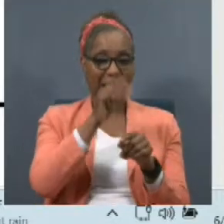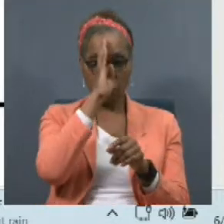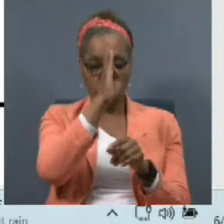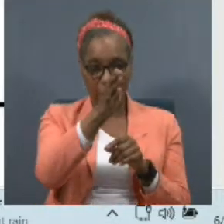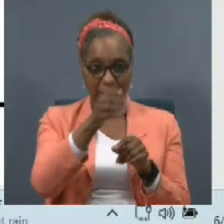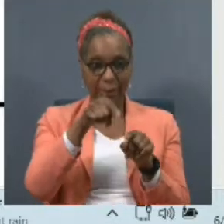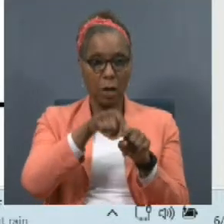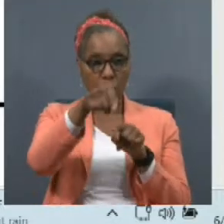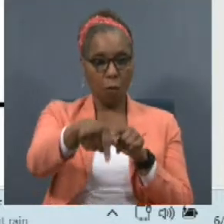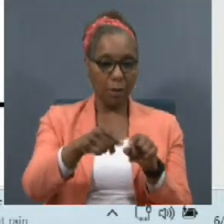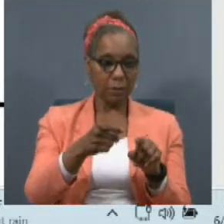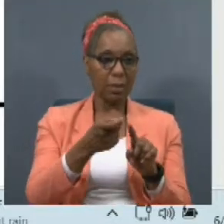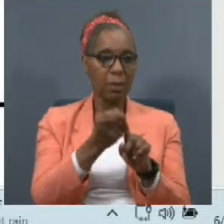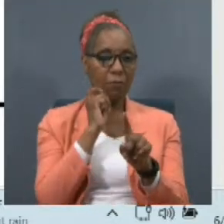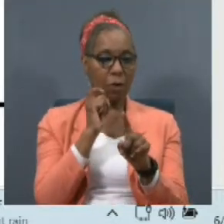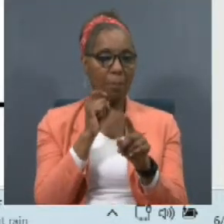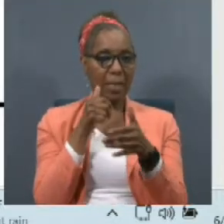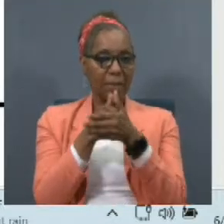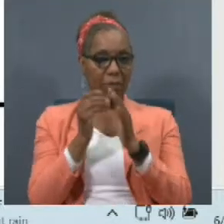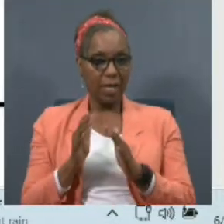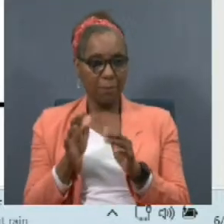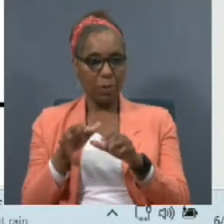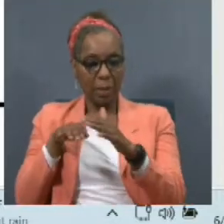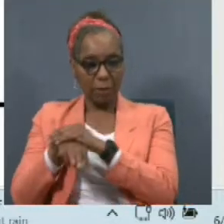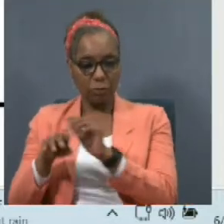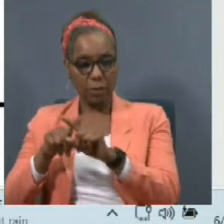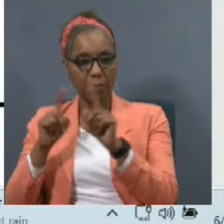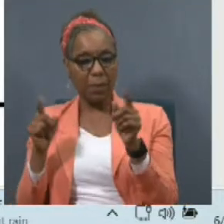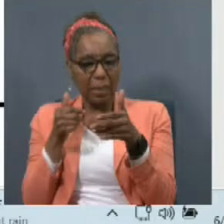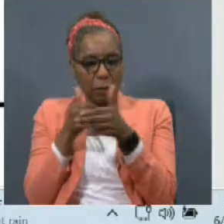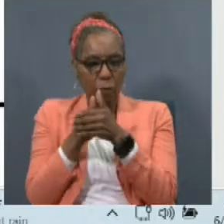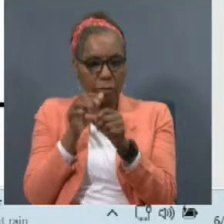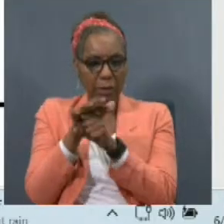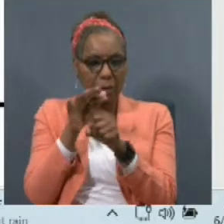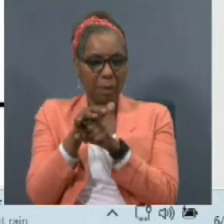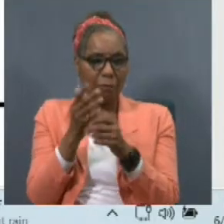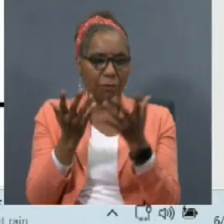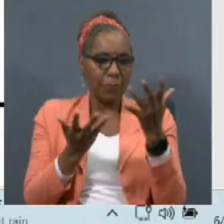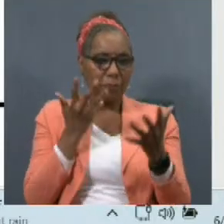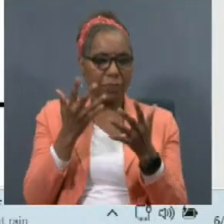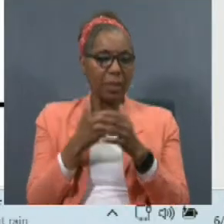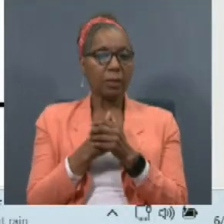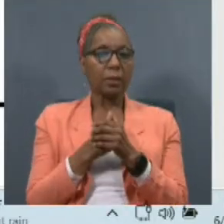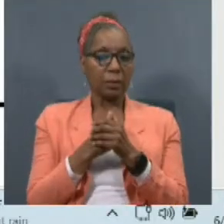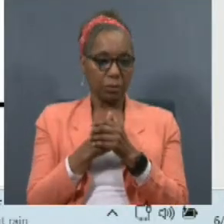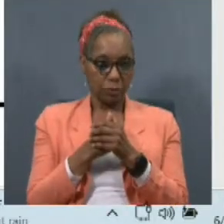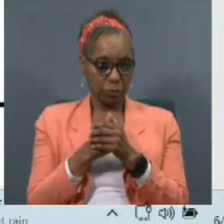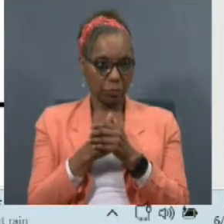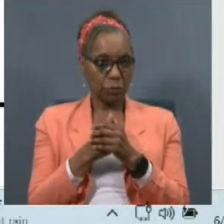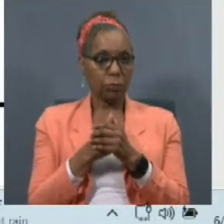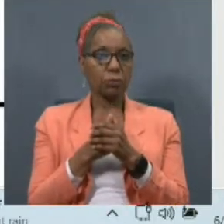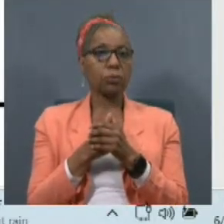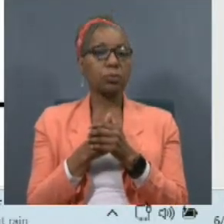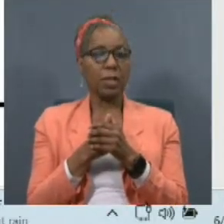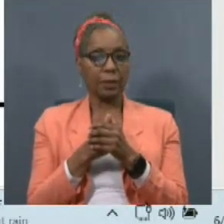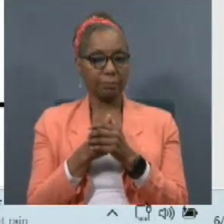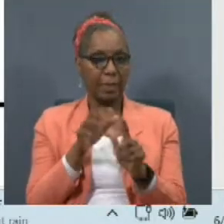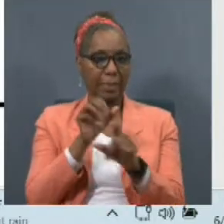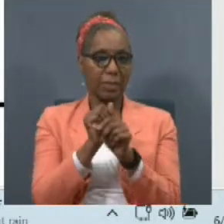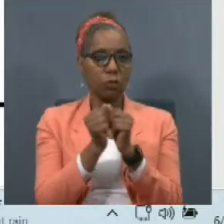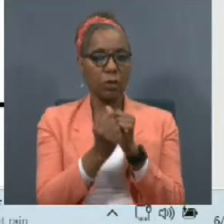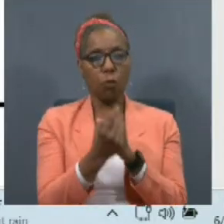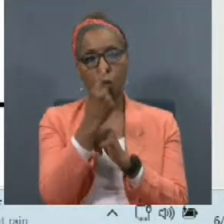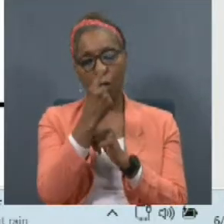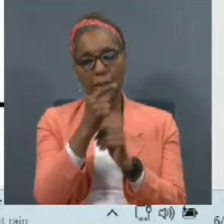across from the neighborhood entrance, but it's close enough perhaps to catch it with one traffic signal? Commissioner Hart, you have it